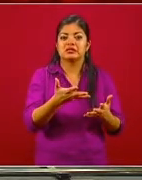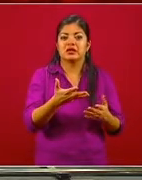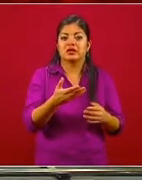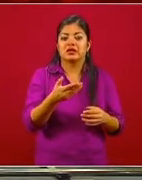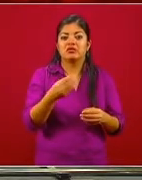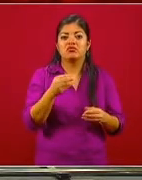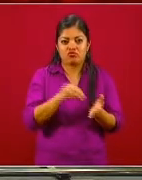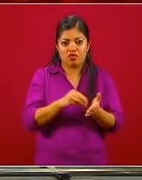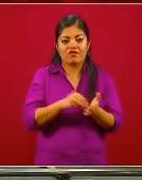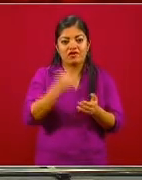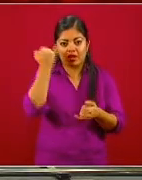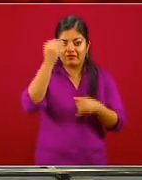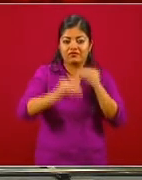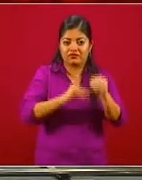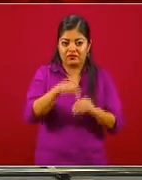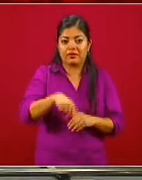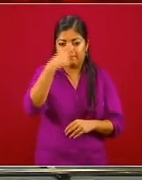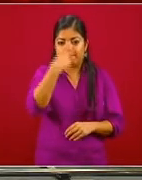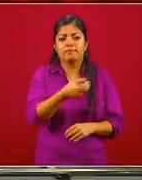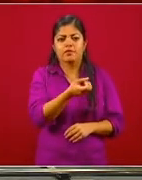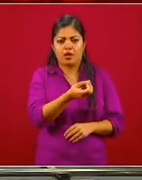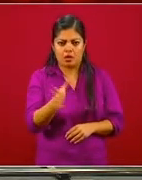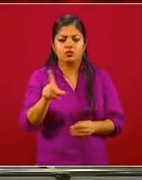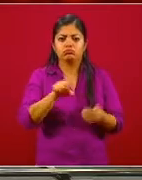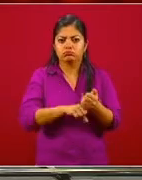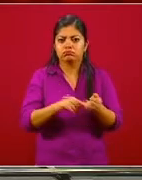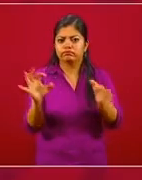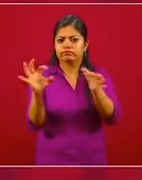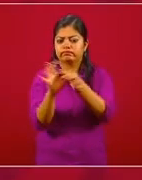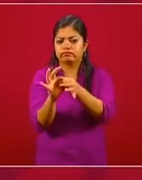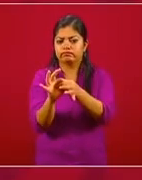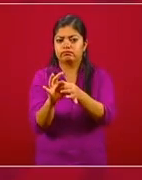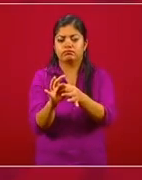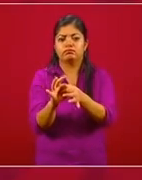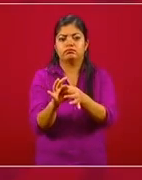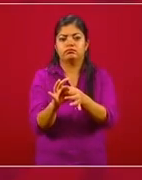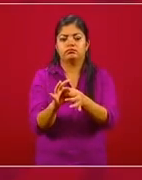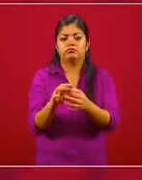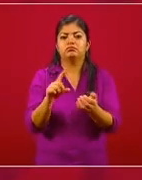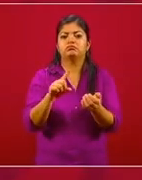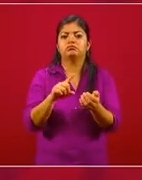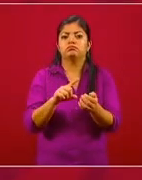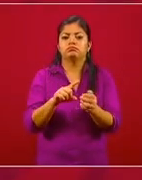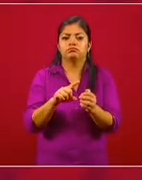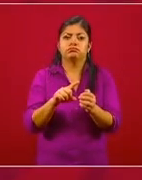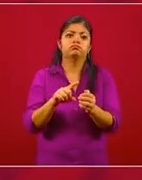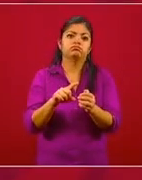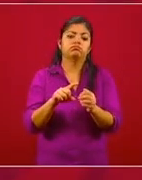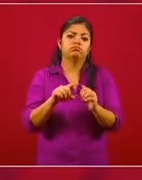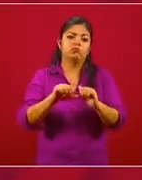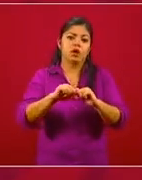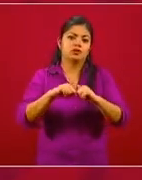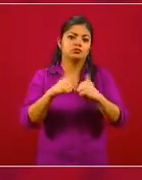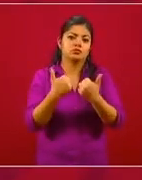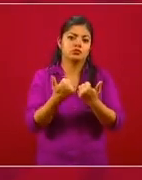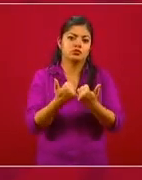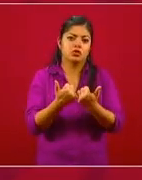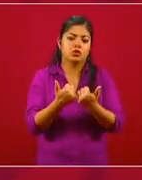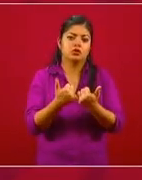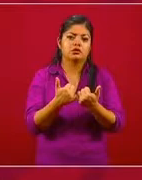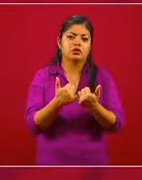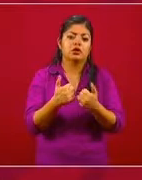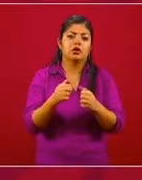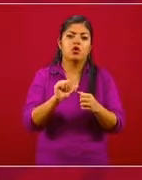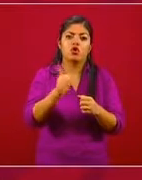the expected date that was May 15th. This has been a rather complex project